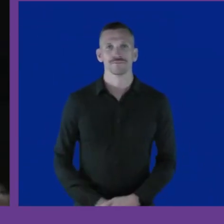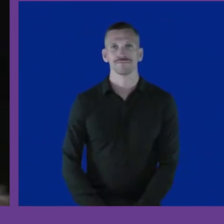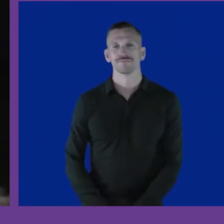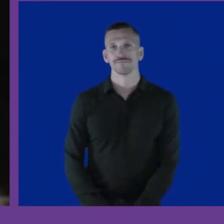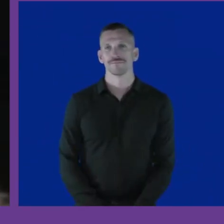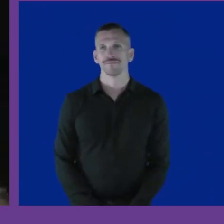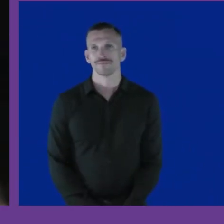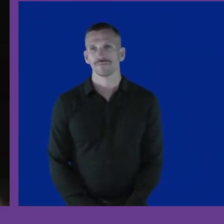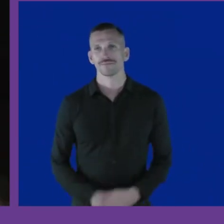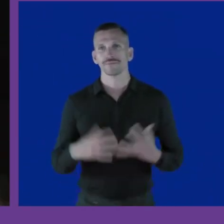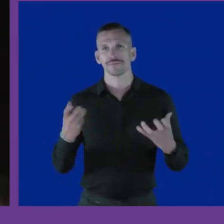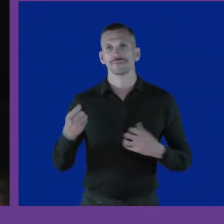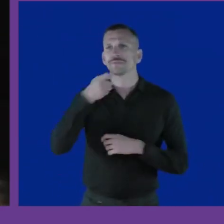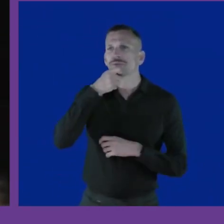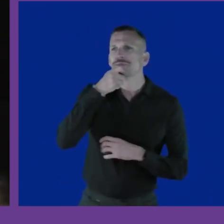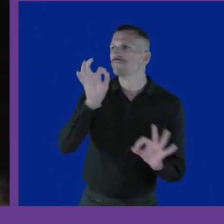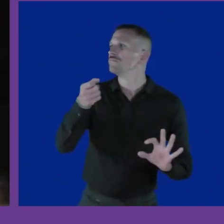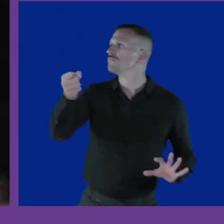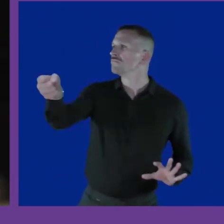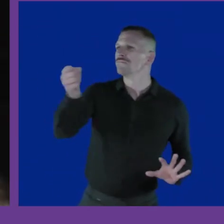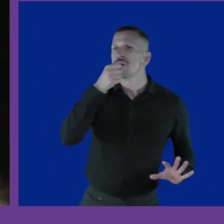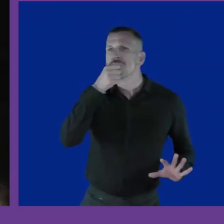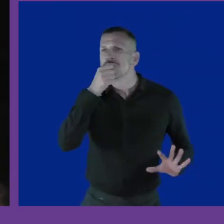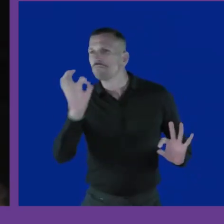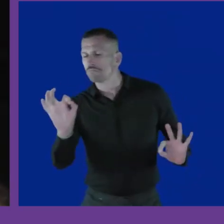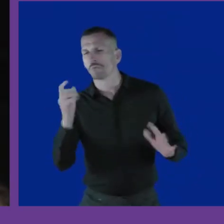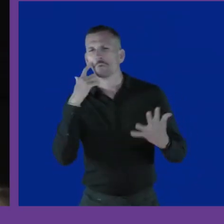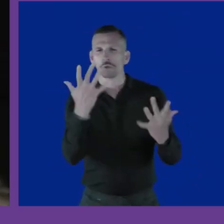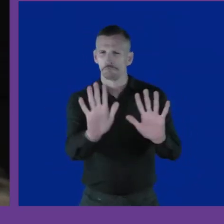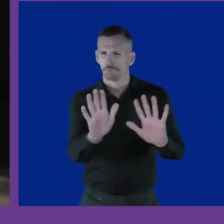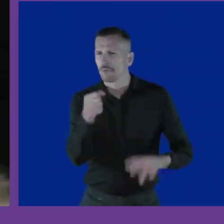I think there is a microphone coming to you.